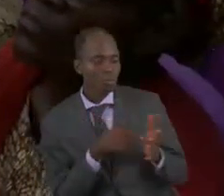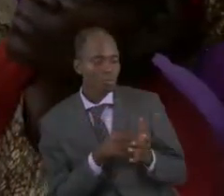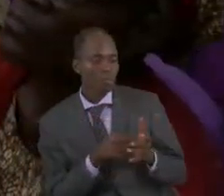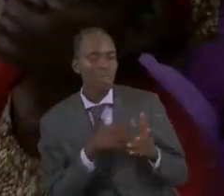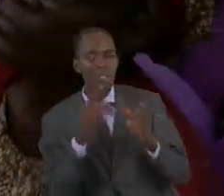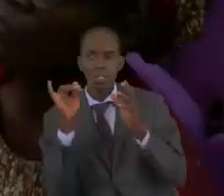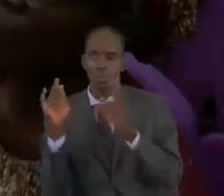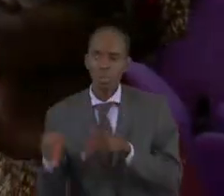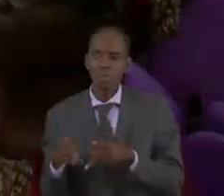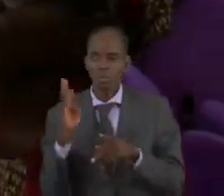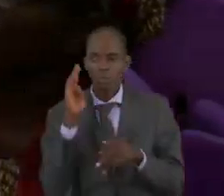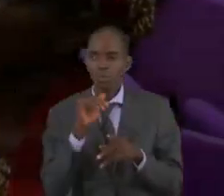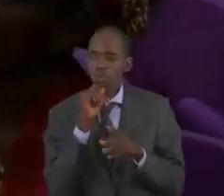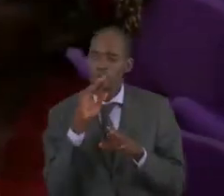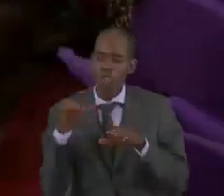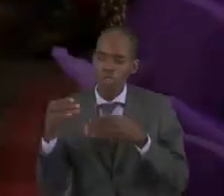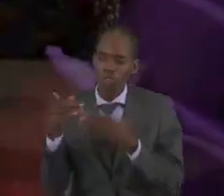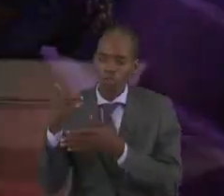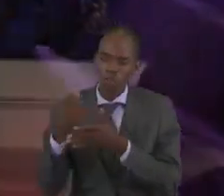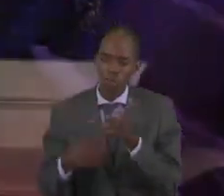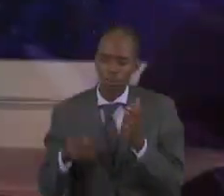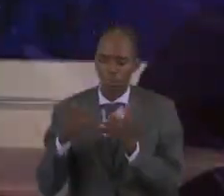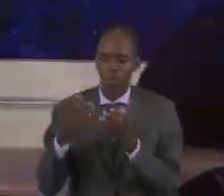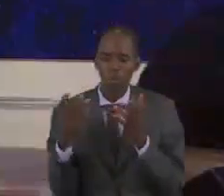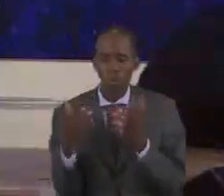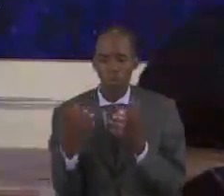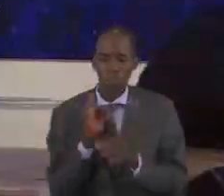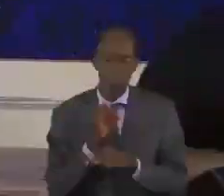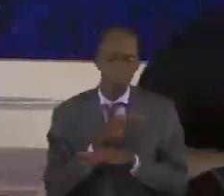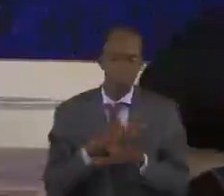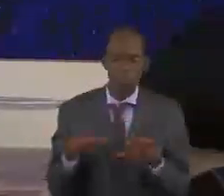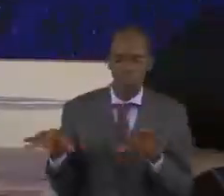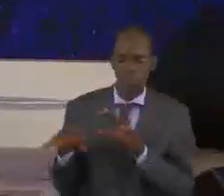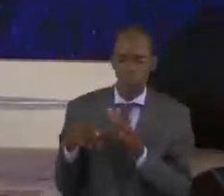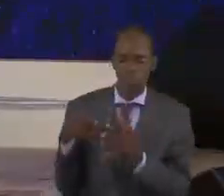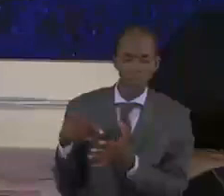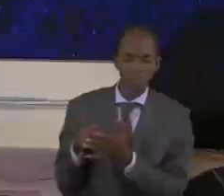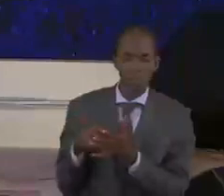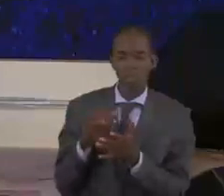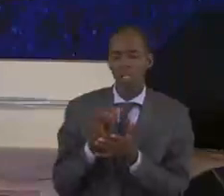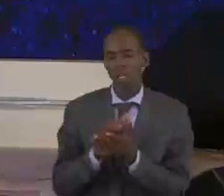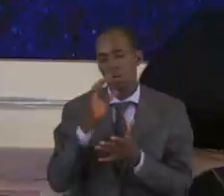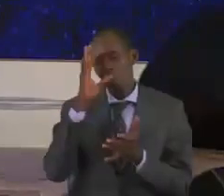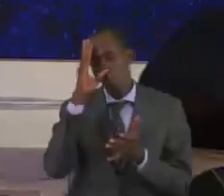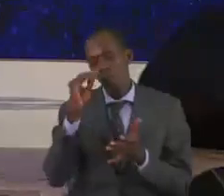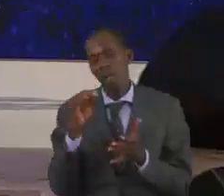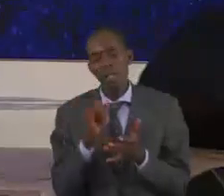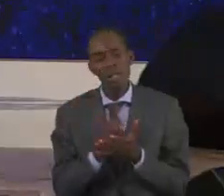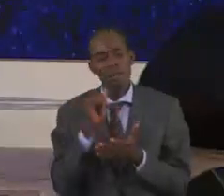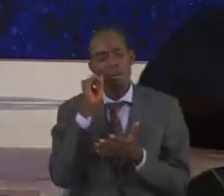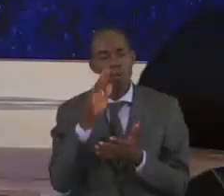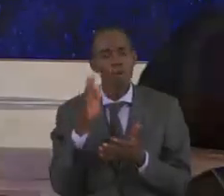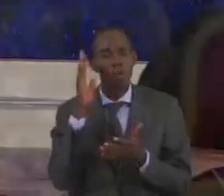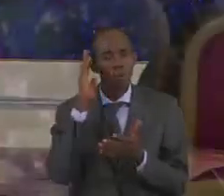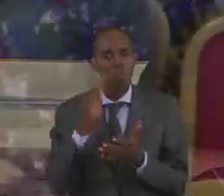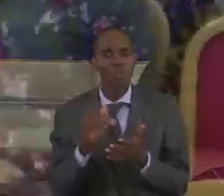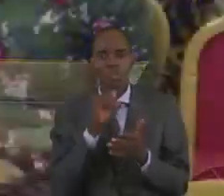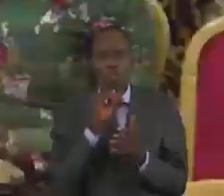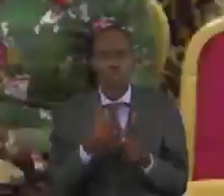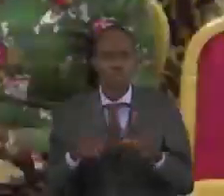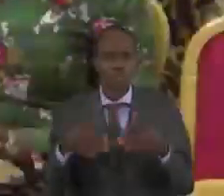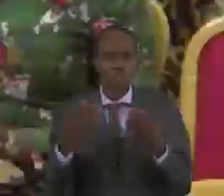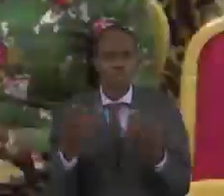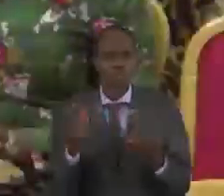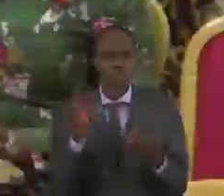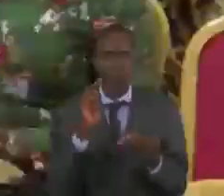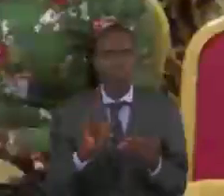them what they're looking for. If they don't do that, that man, that woman will not give them what